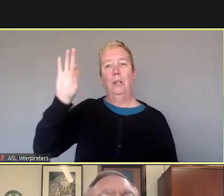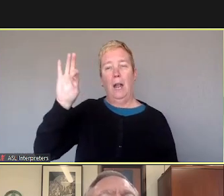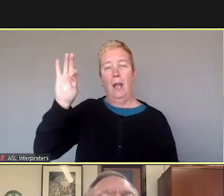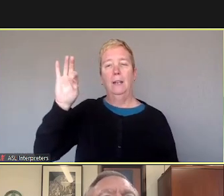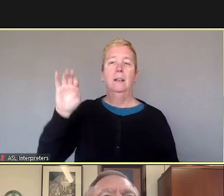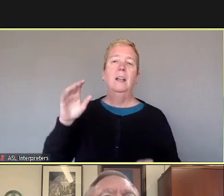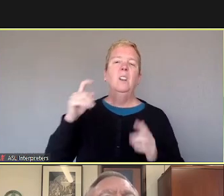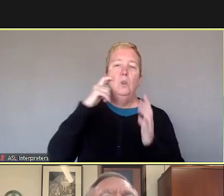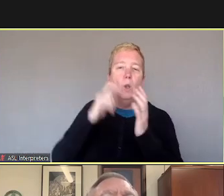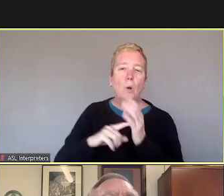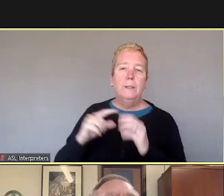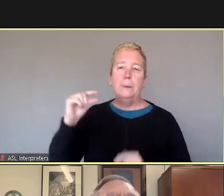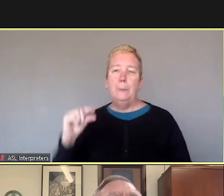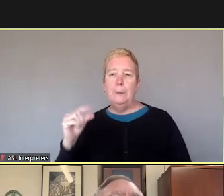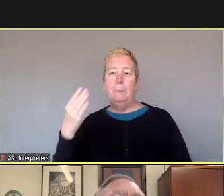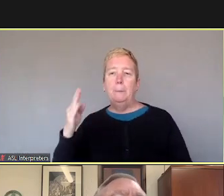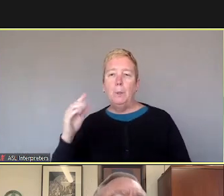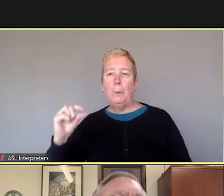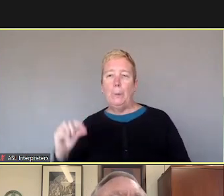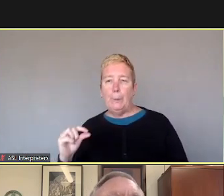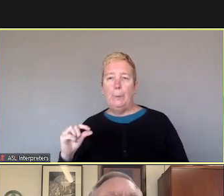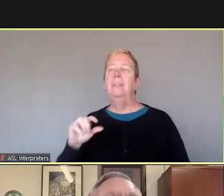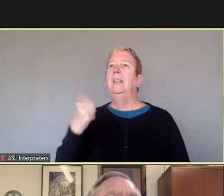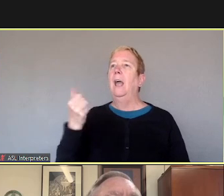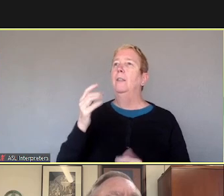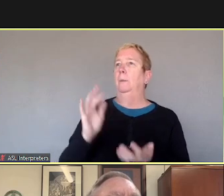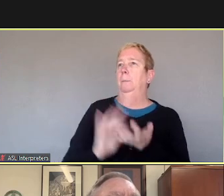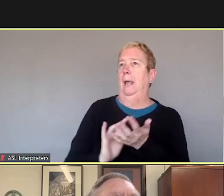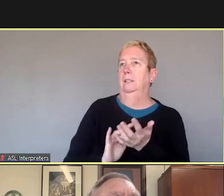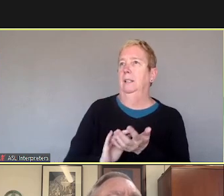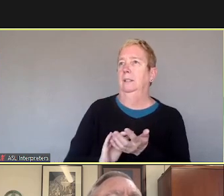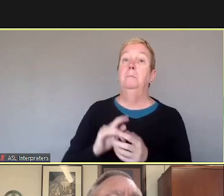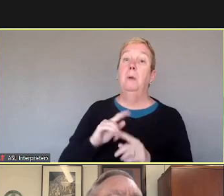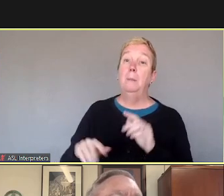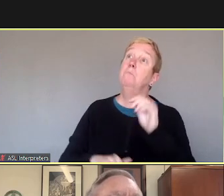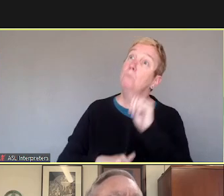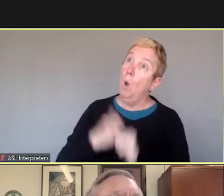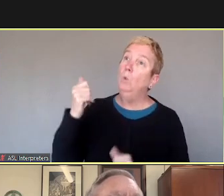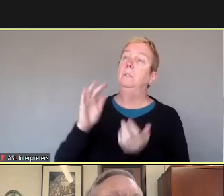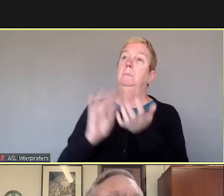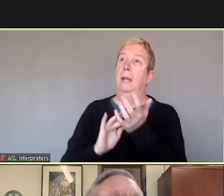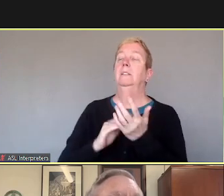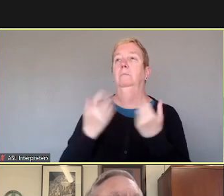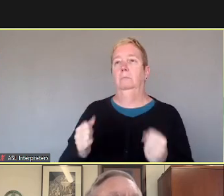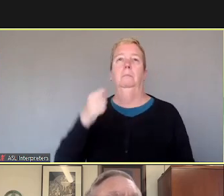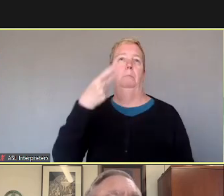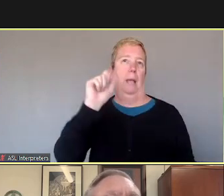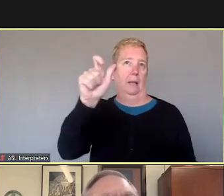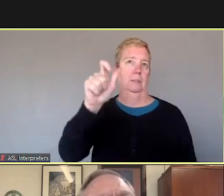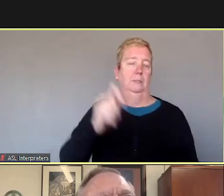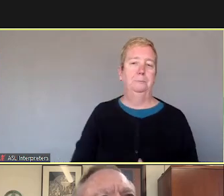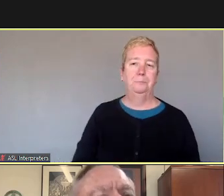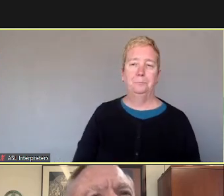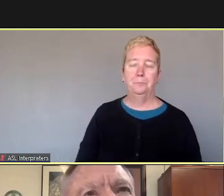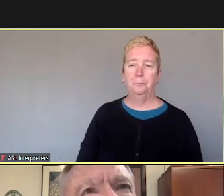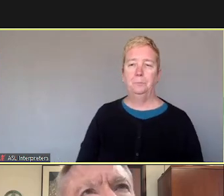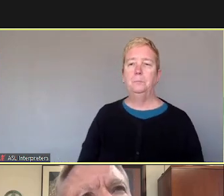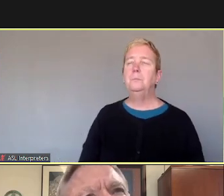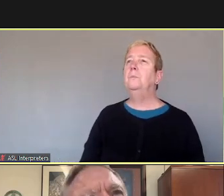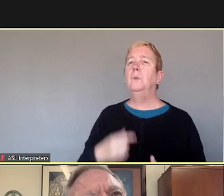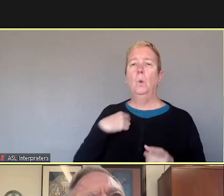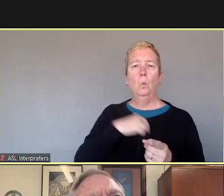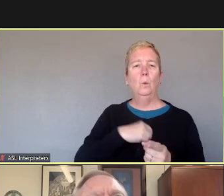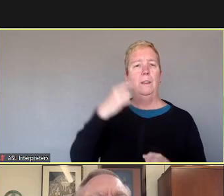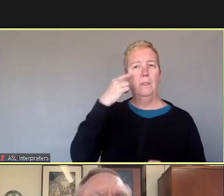bebtelovimab and molnupiravir, the other drug as well. Next slide. We just thought you'd be interested